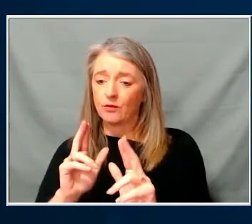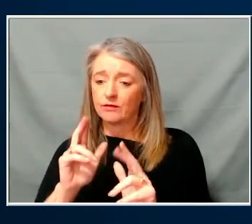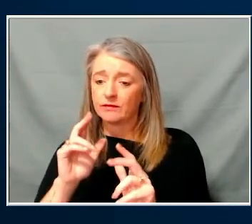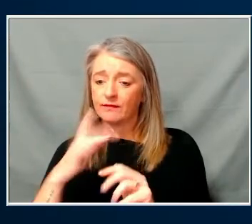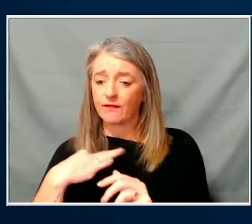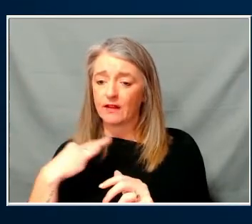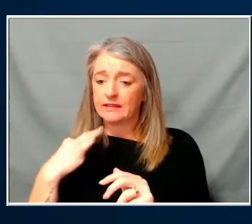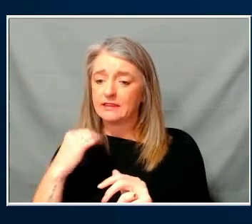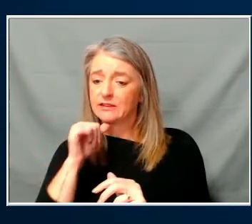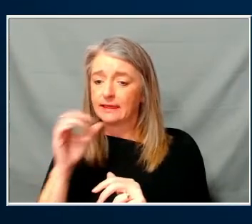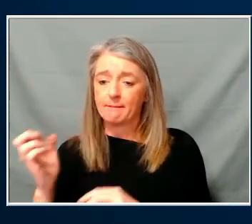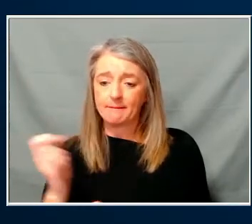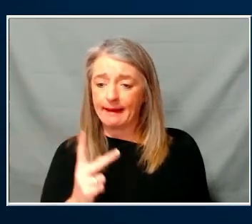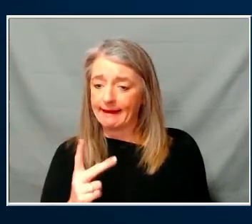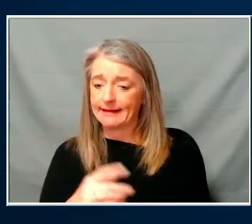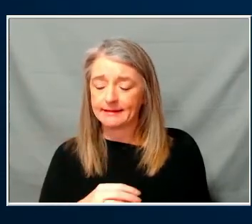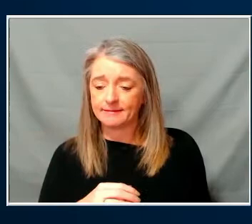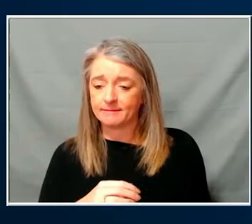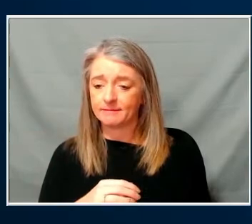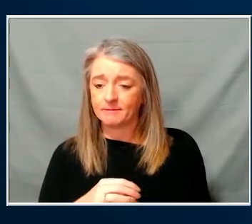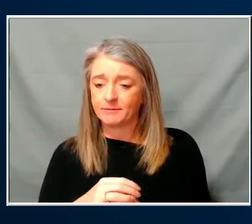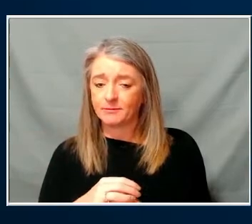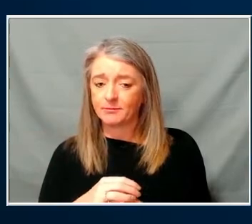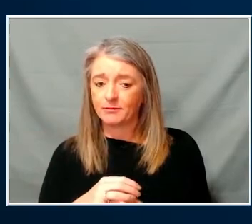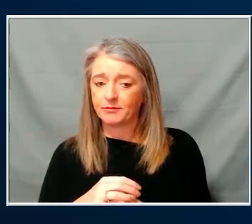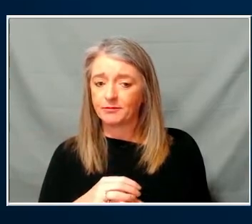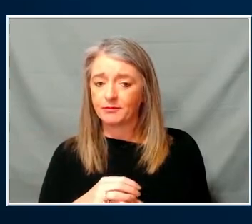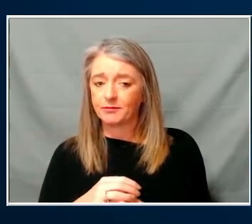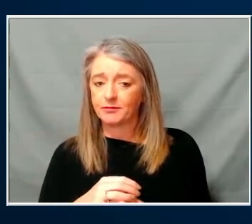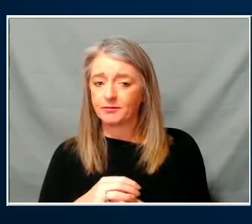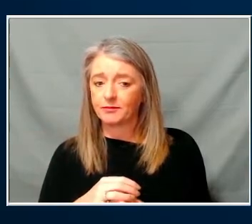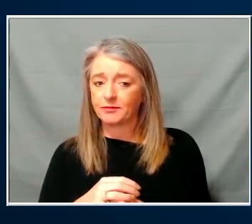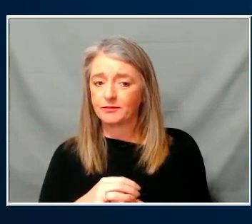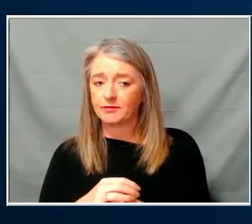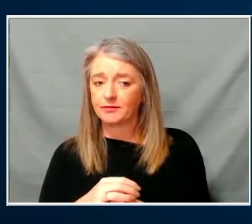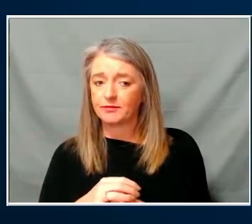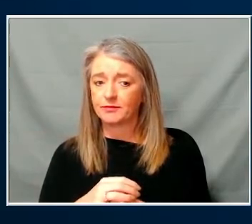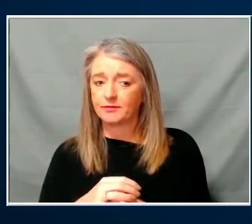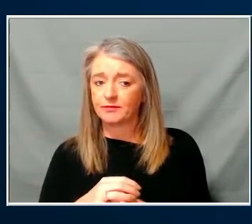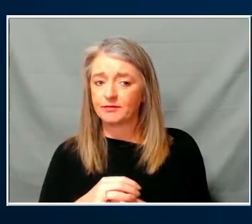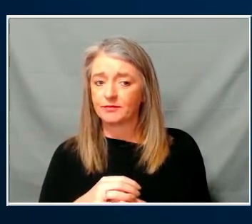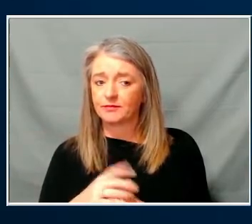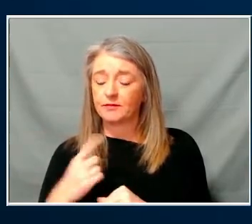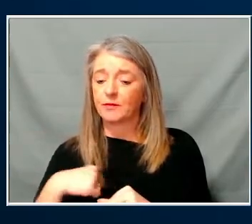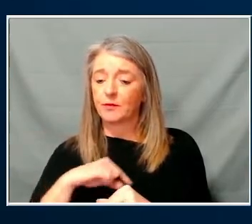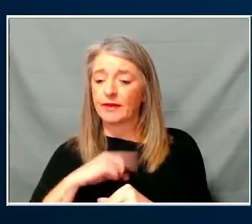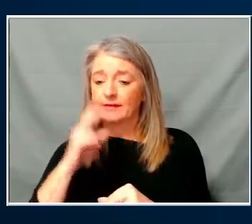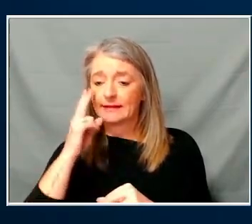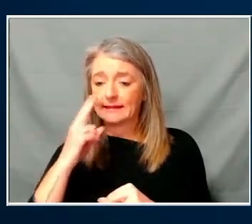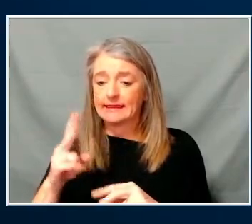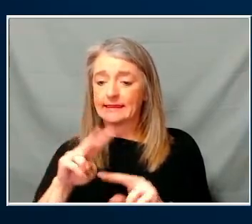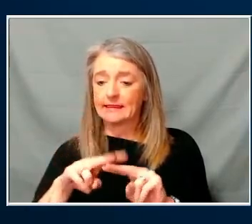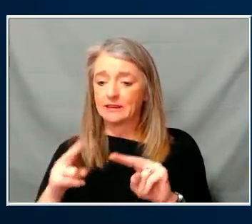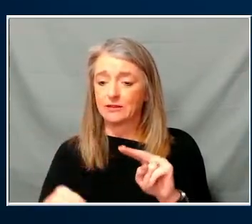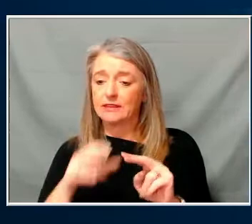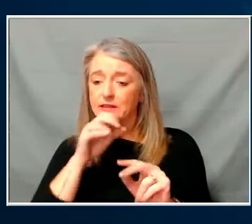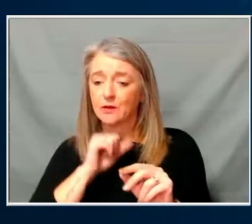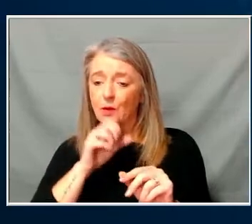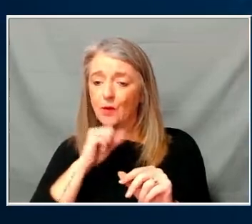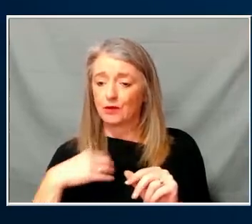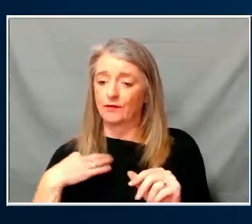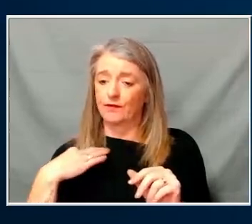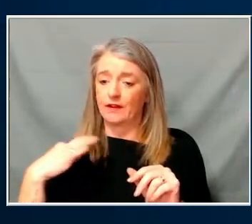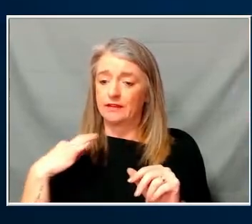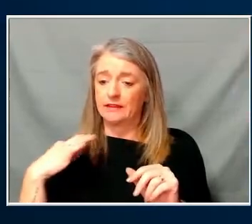back. And then I do think that we have seen a decrease in older volunteers, and I do think